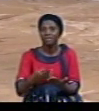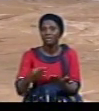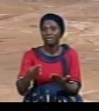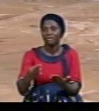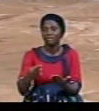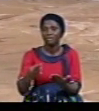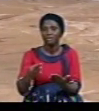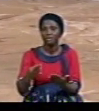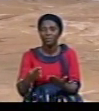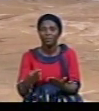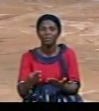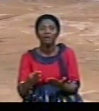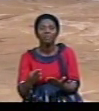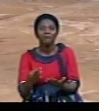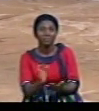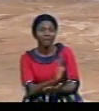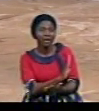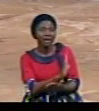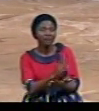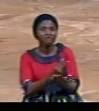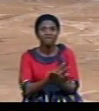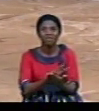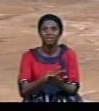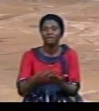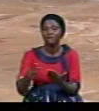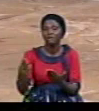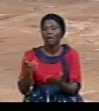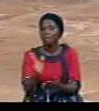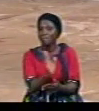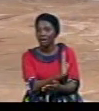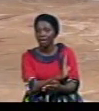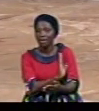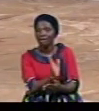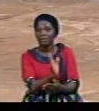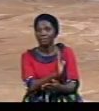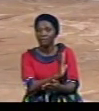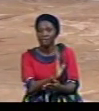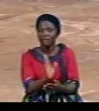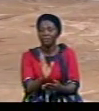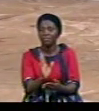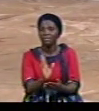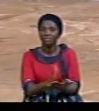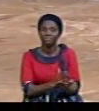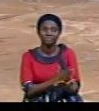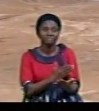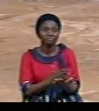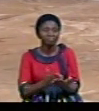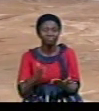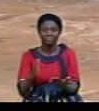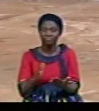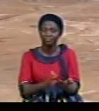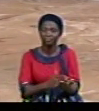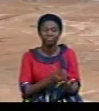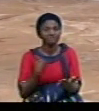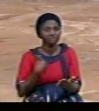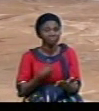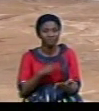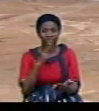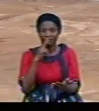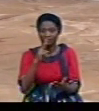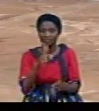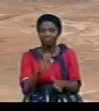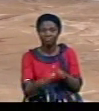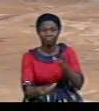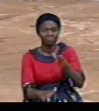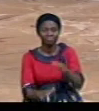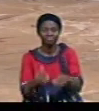bye failure bye bye failure failure bye bye we are